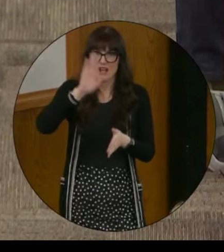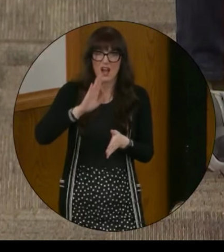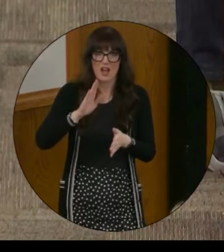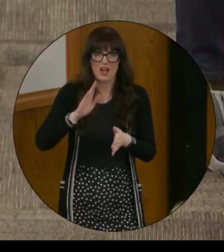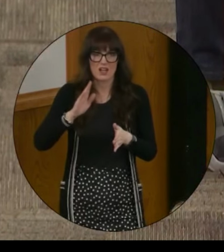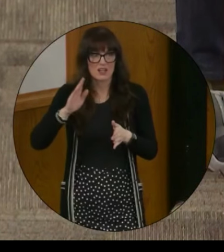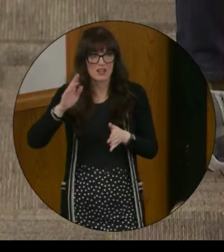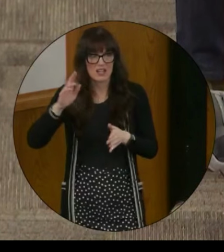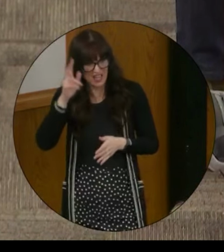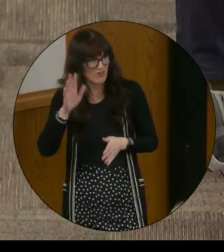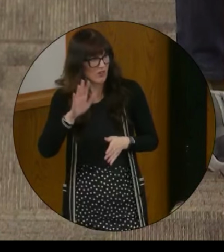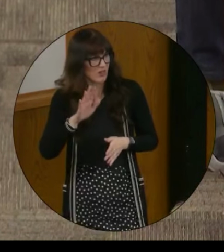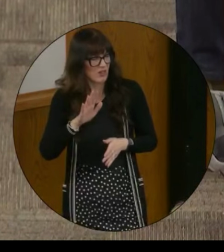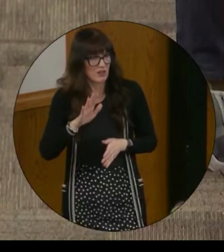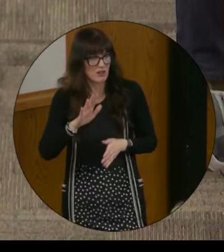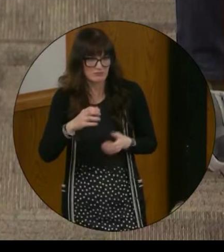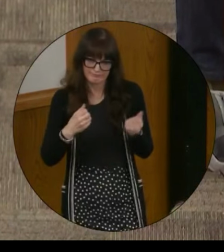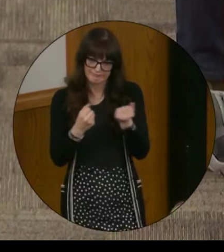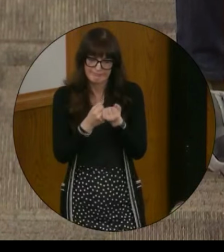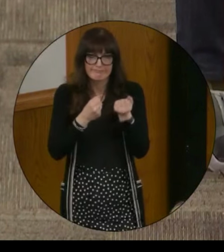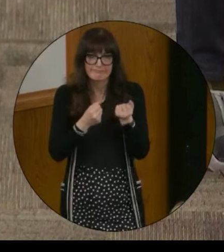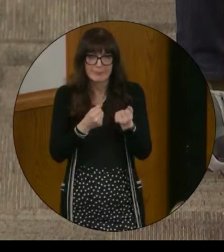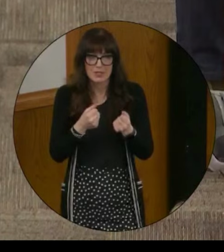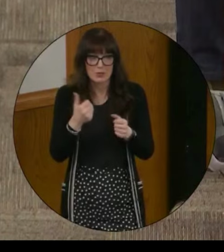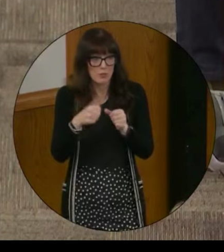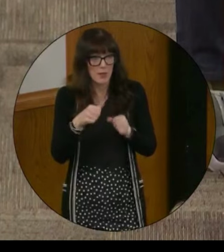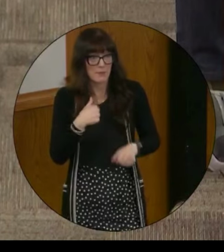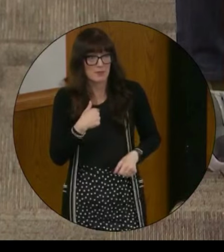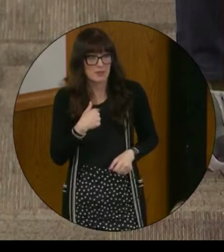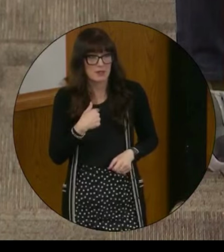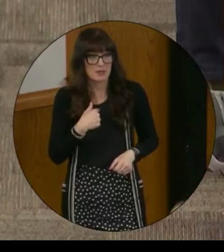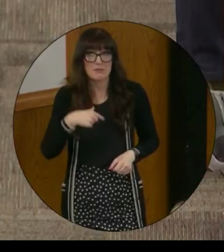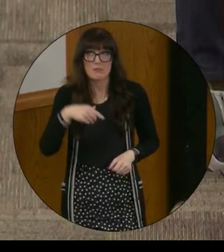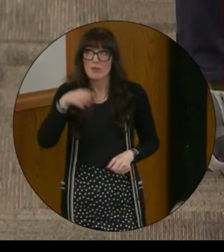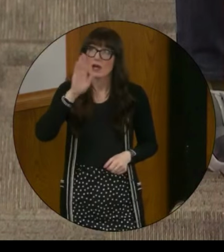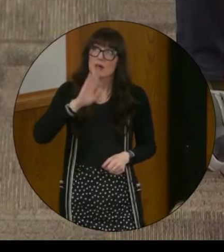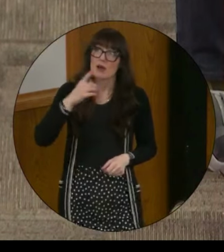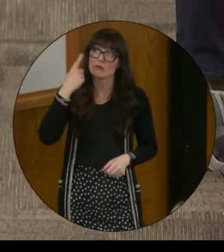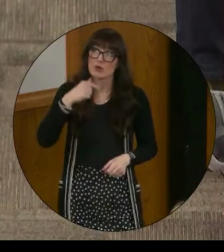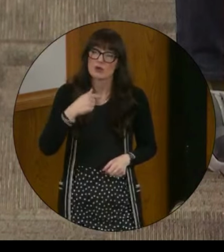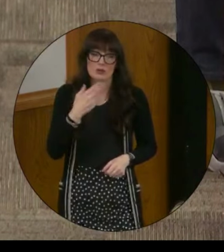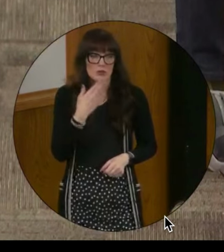Take a stand. Remember me, oh my God, for good.